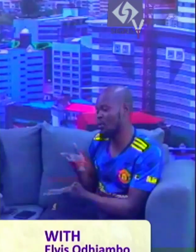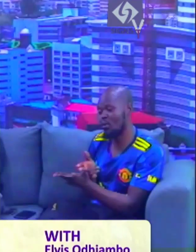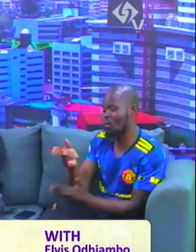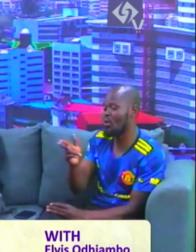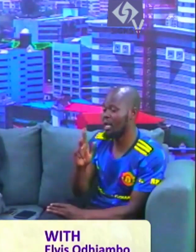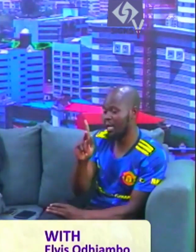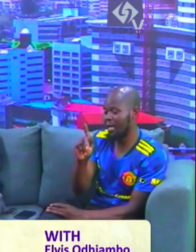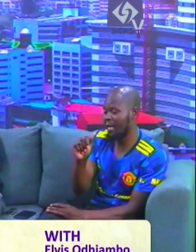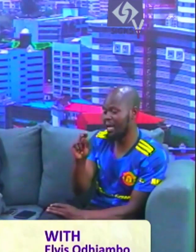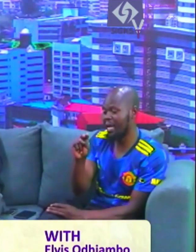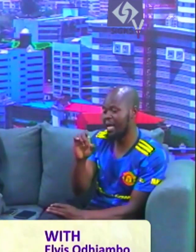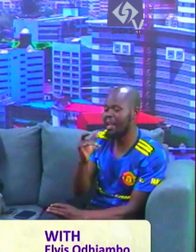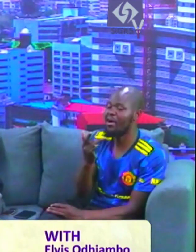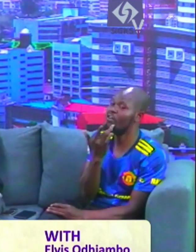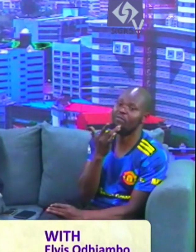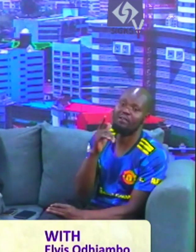have?